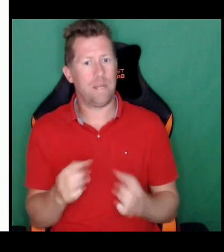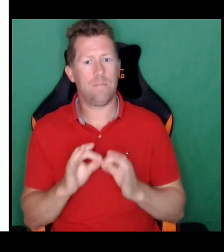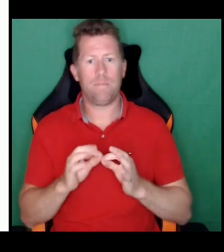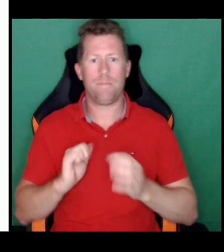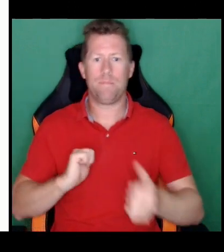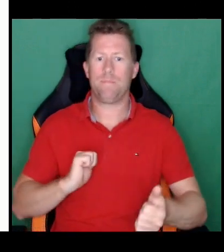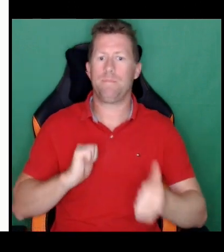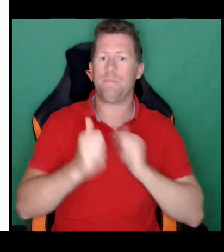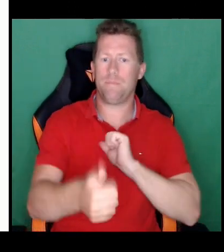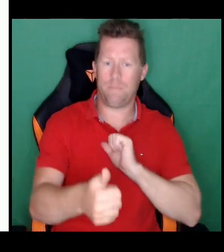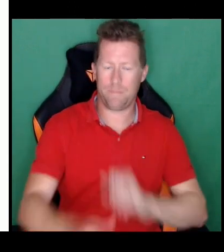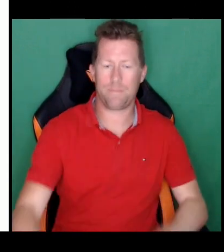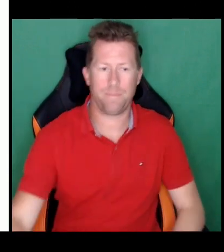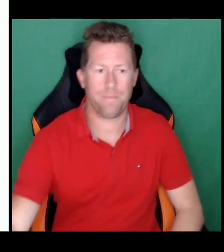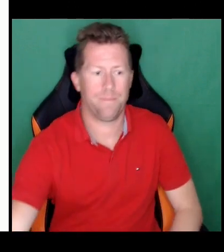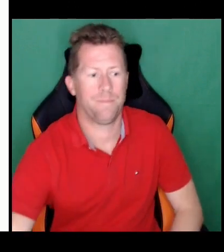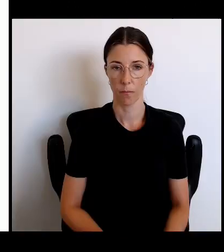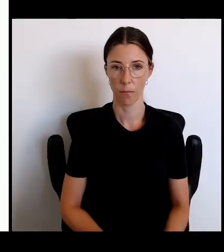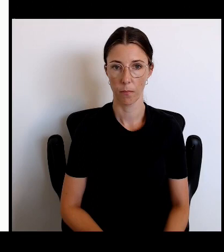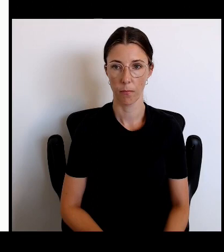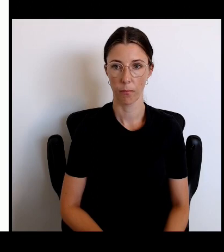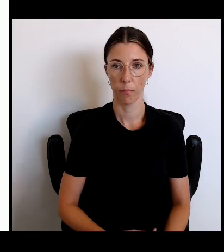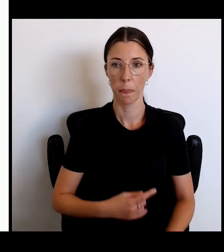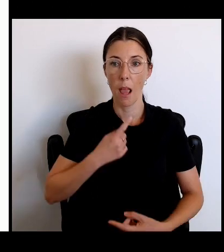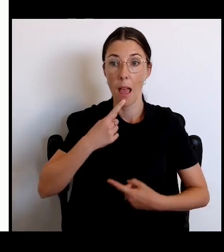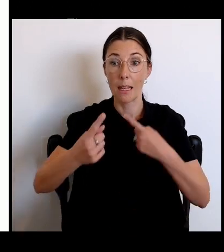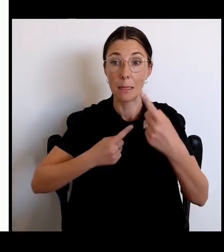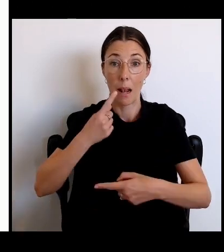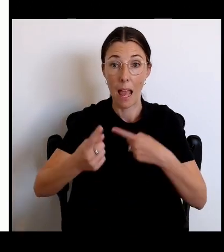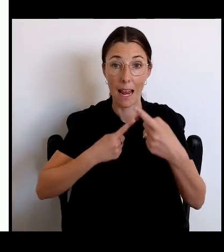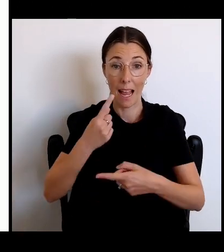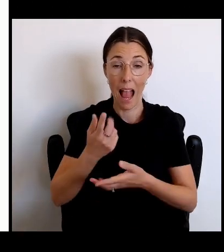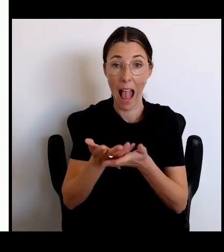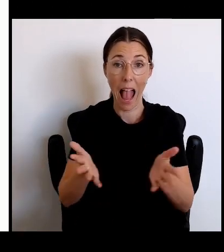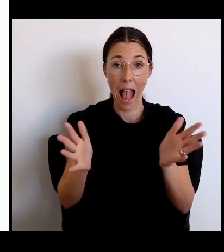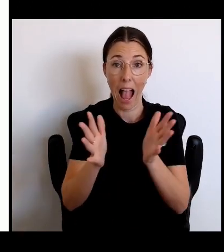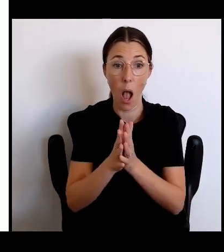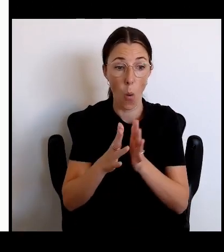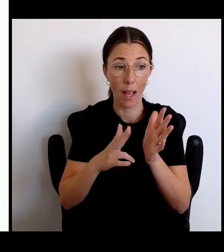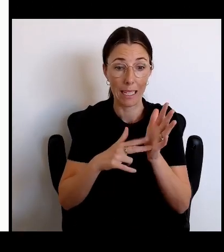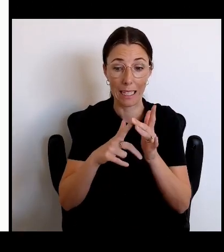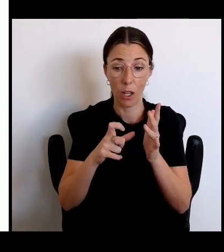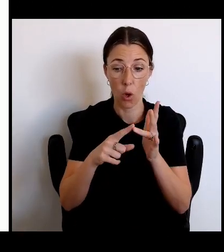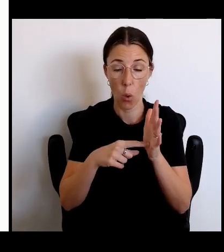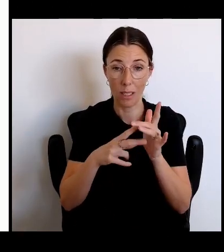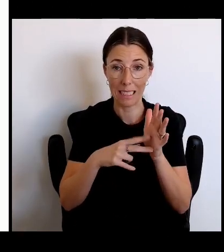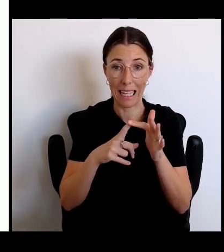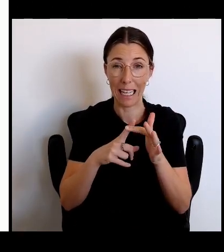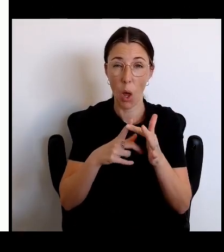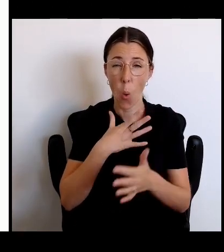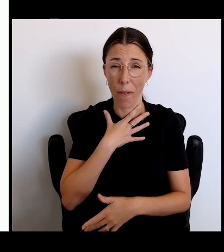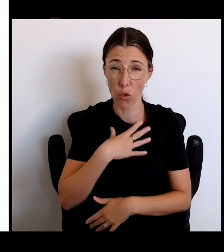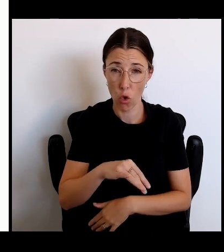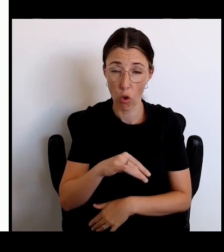Really explaining how nicotine withdrawal is tricking them into feeling relaxed or